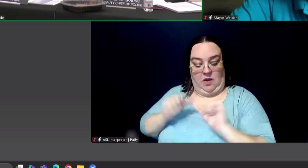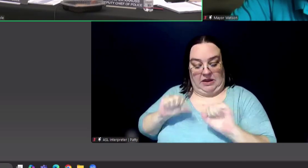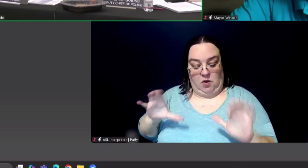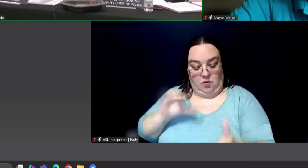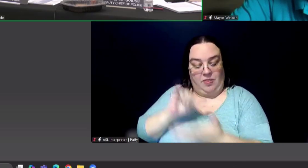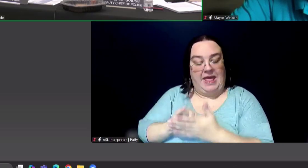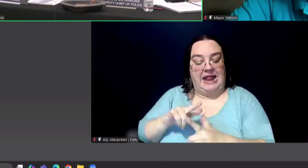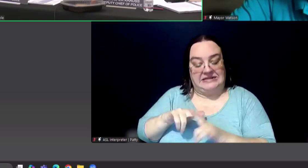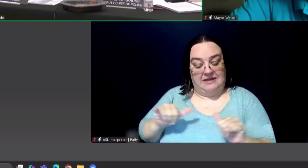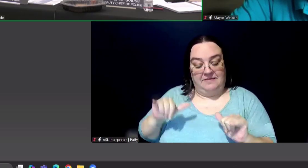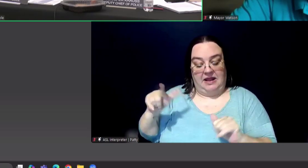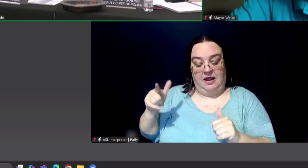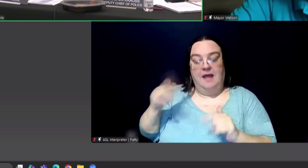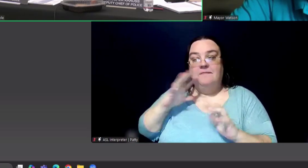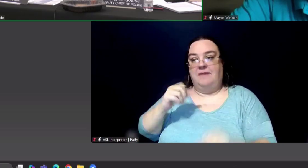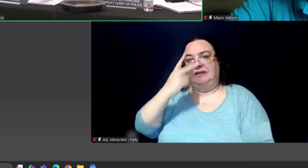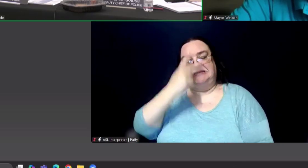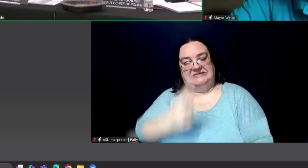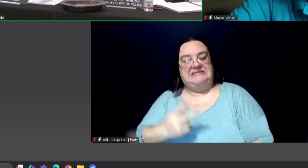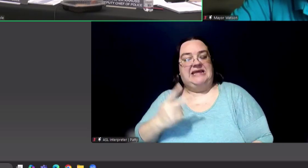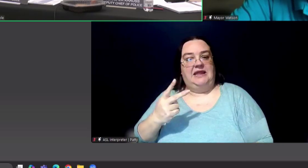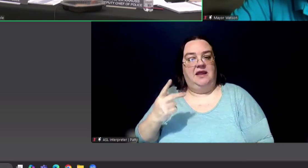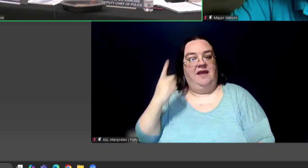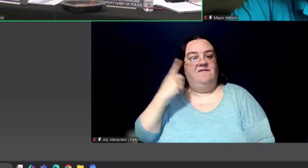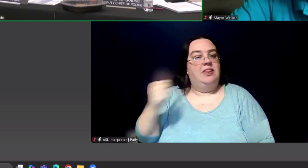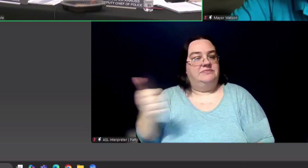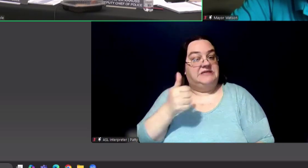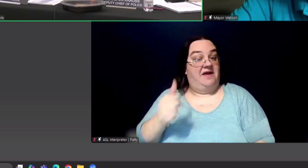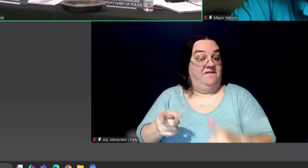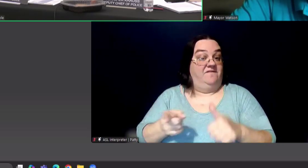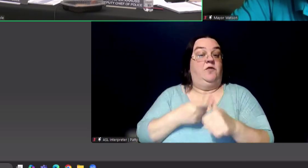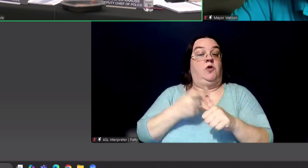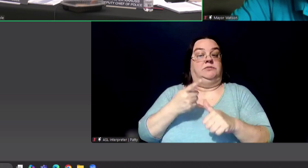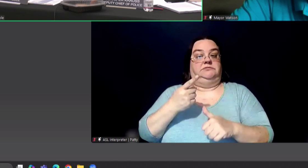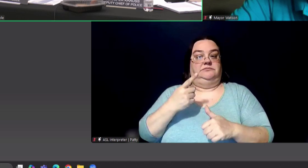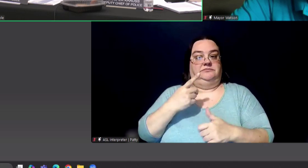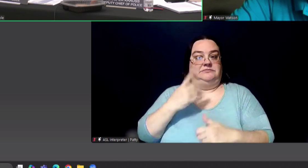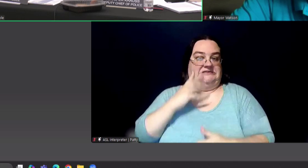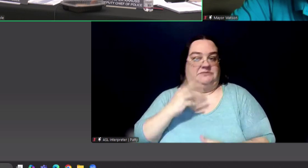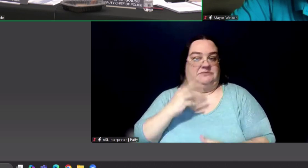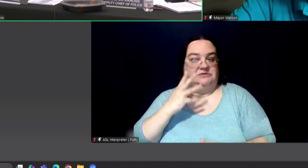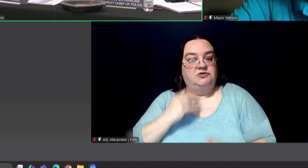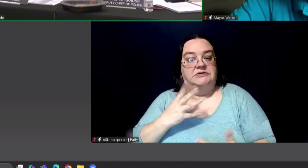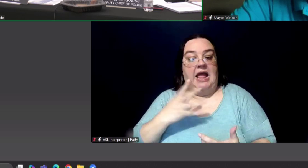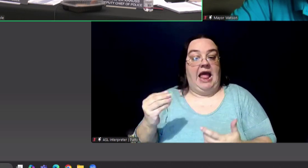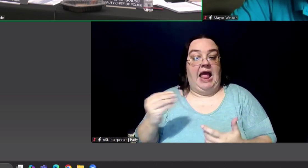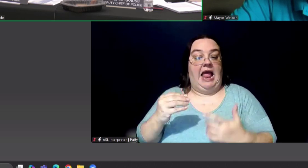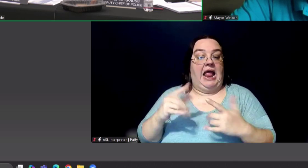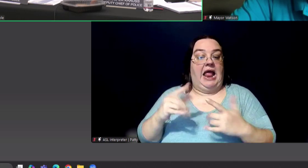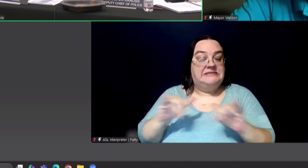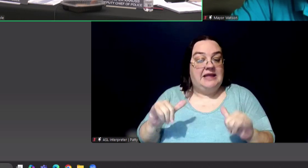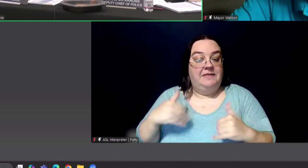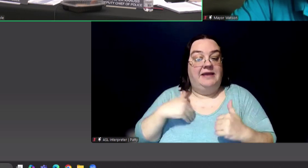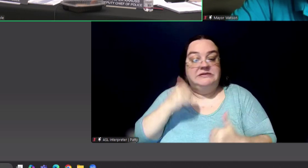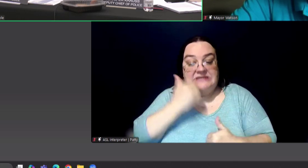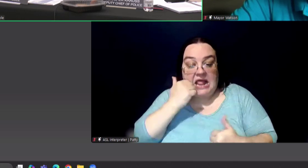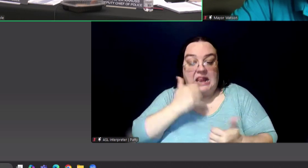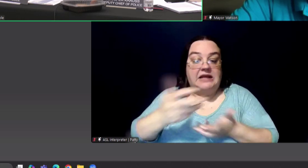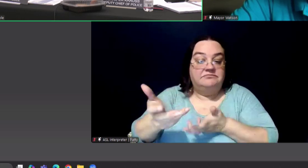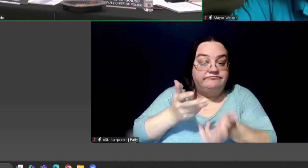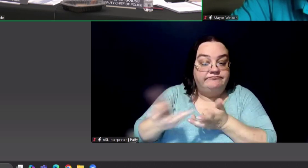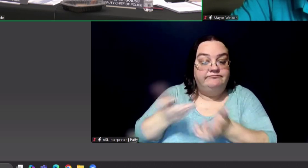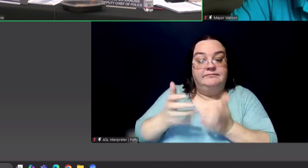the officers firsthand, and more importantly, have an interaction, daily interaction and conversation with our officers, so they get to know them not